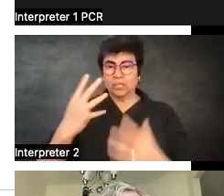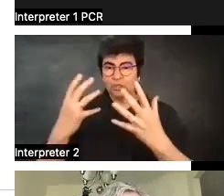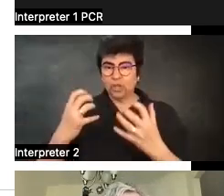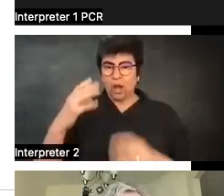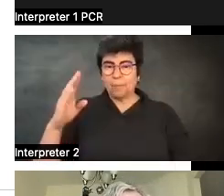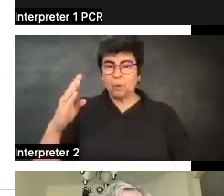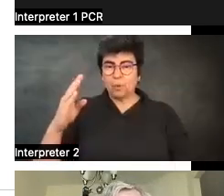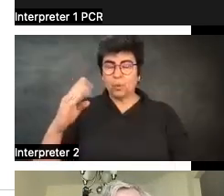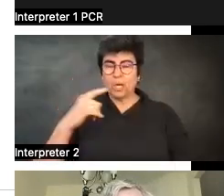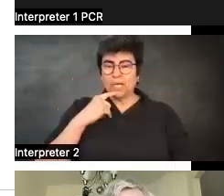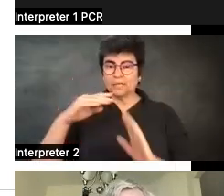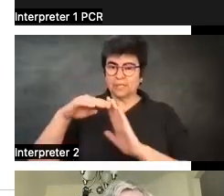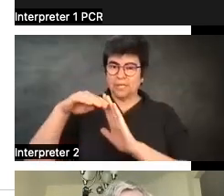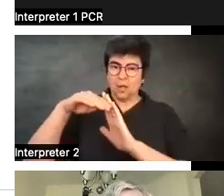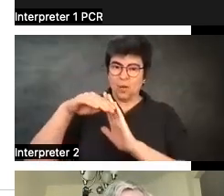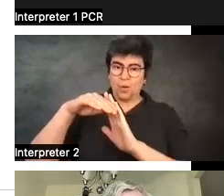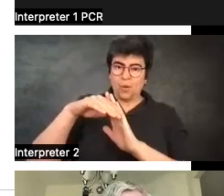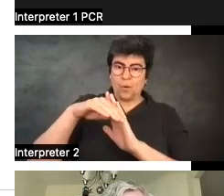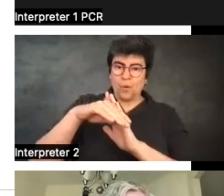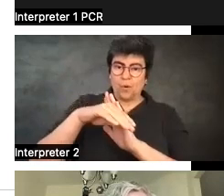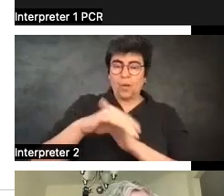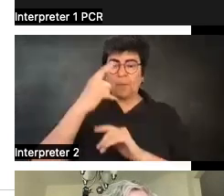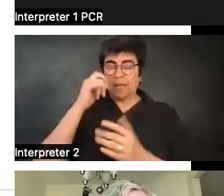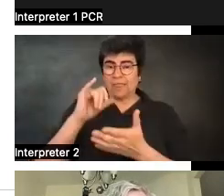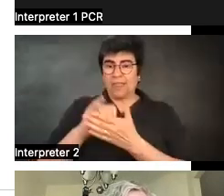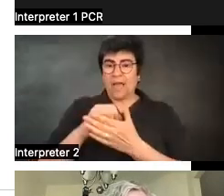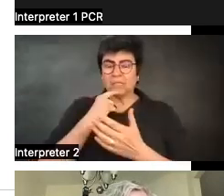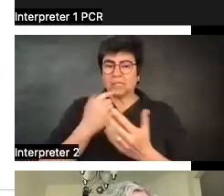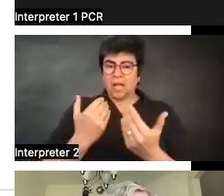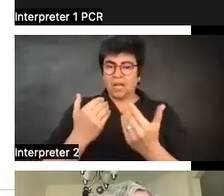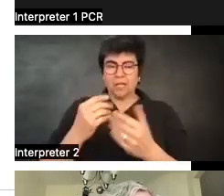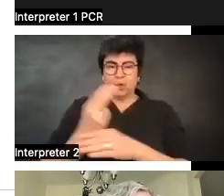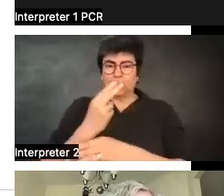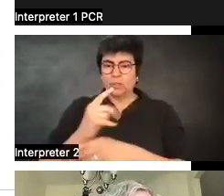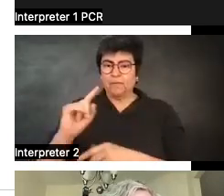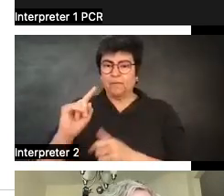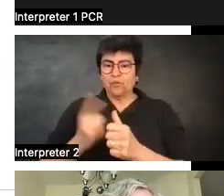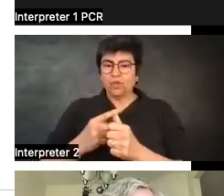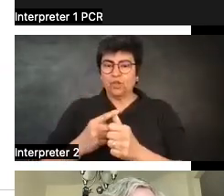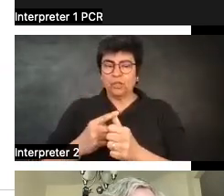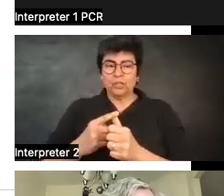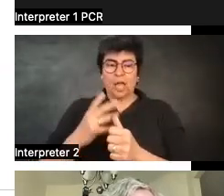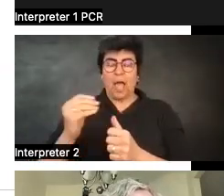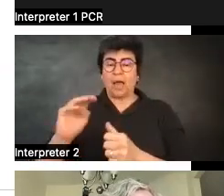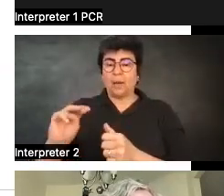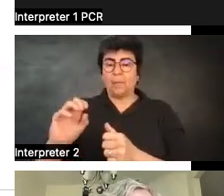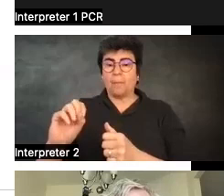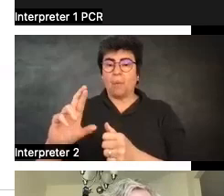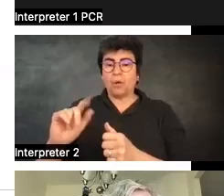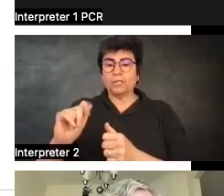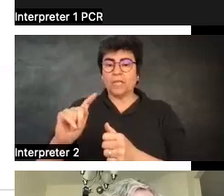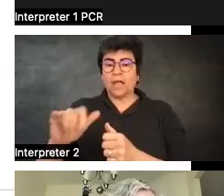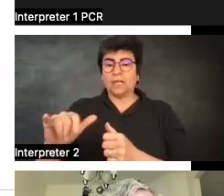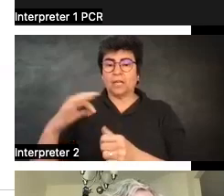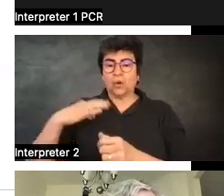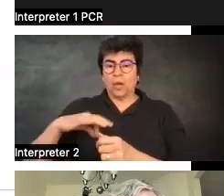is slowly going down because that's being consumed first, and then the mortality credits build on